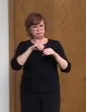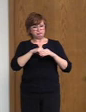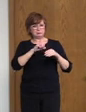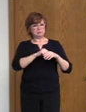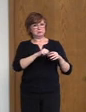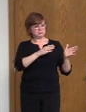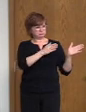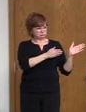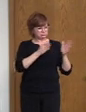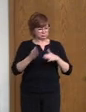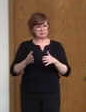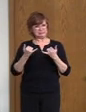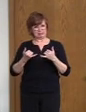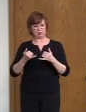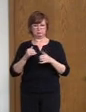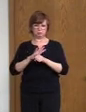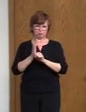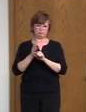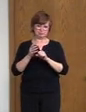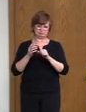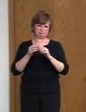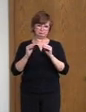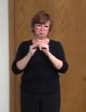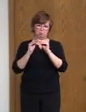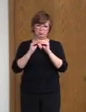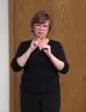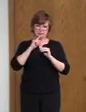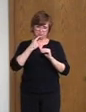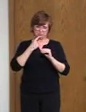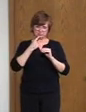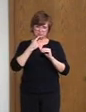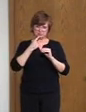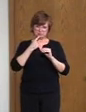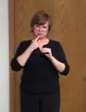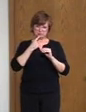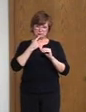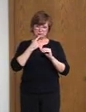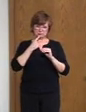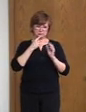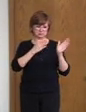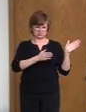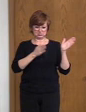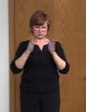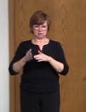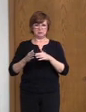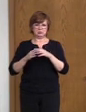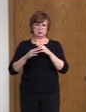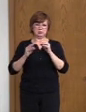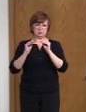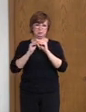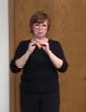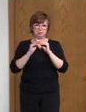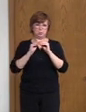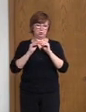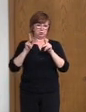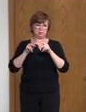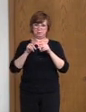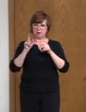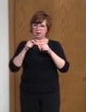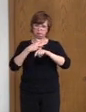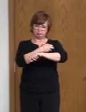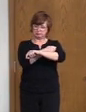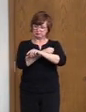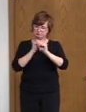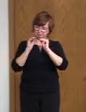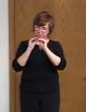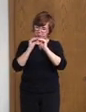job, to be sure, both in terms of scale and complexity. But